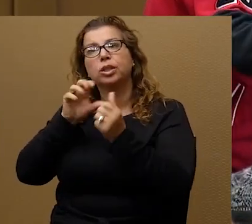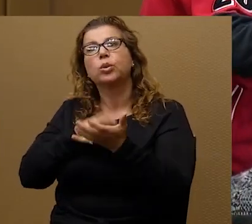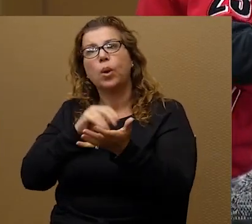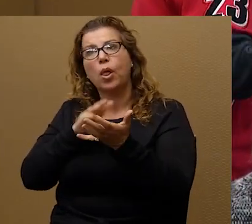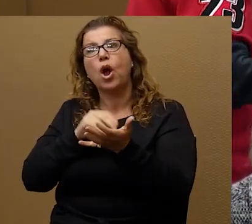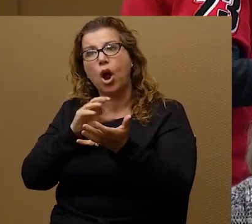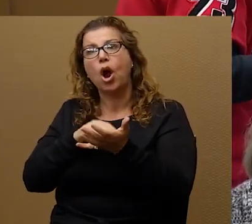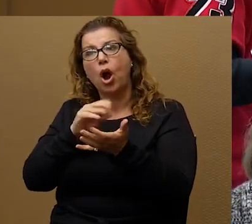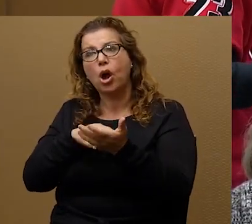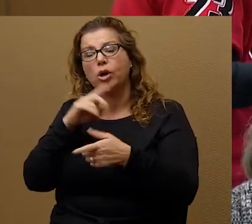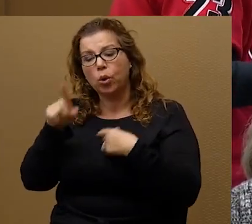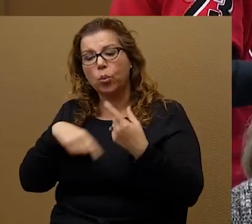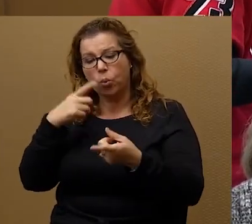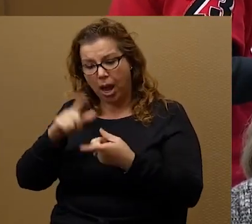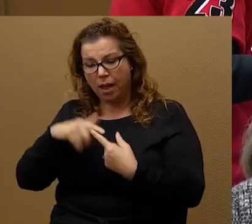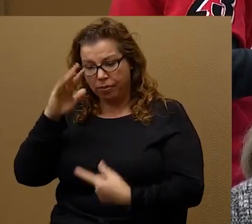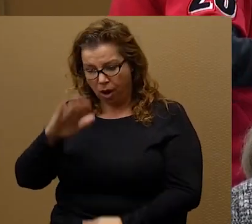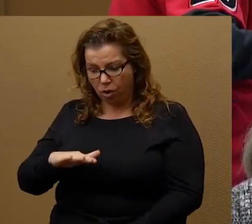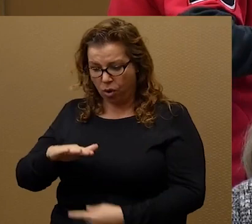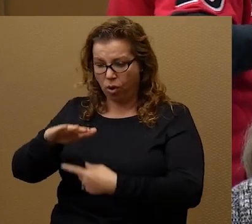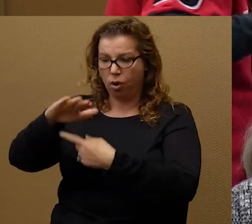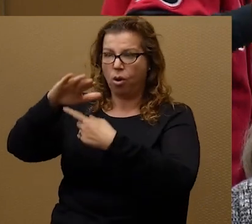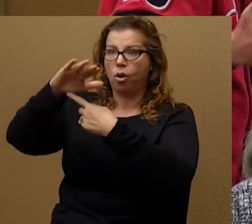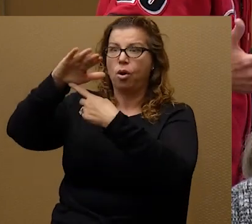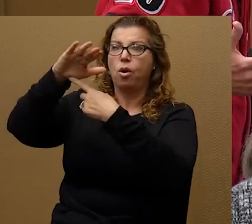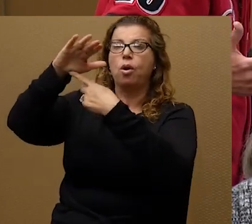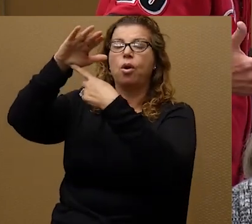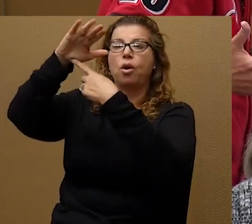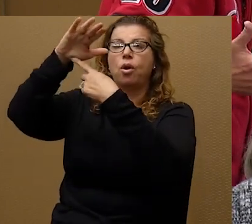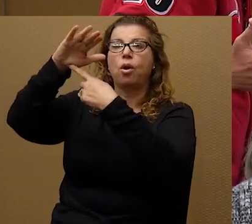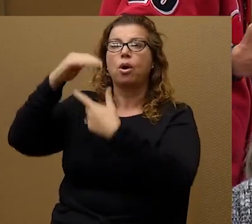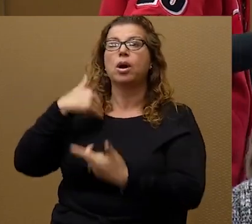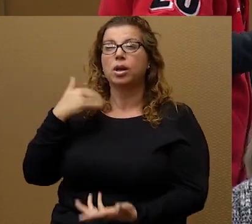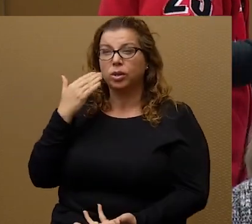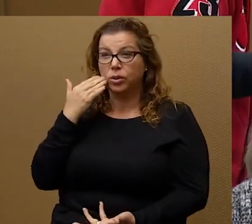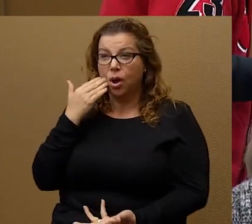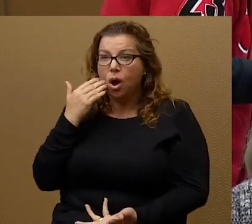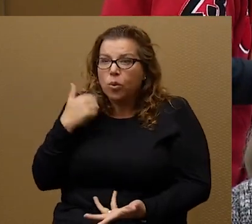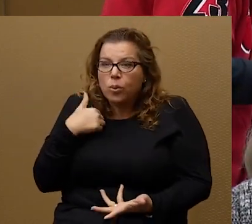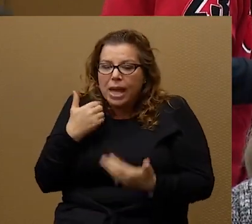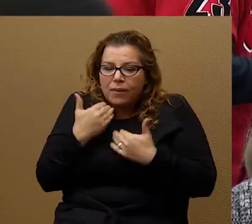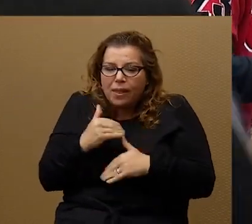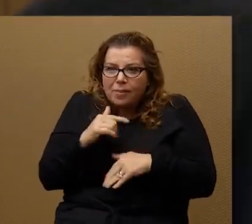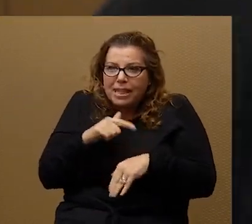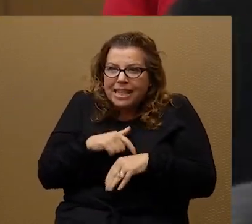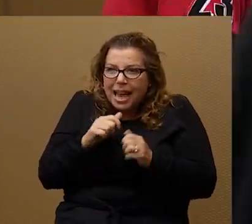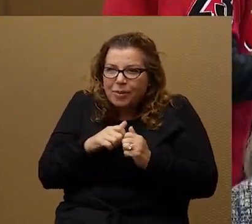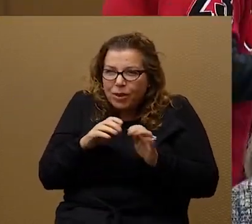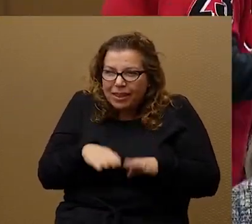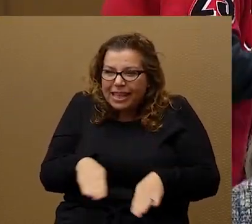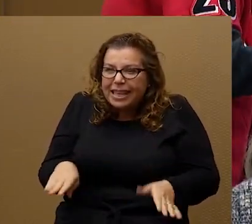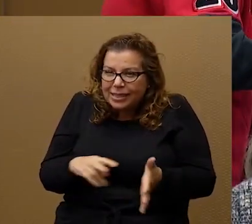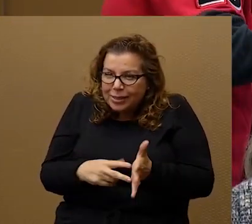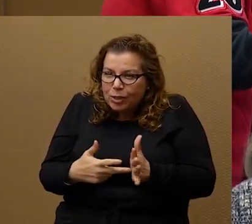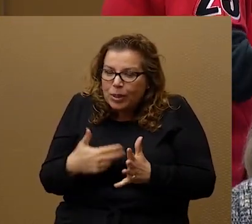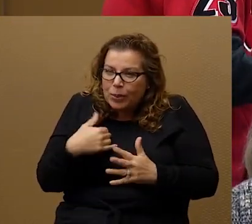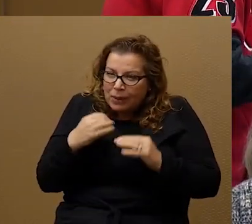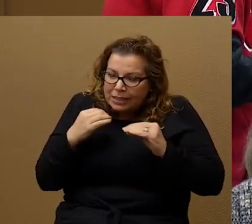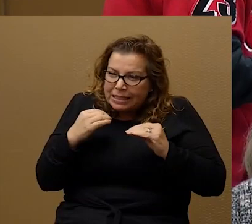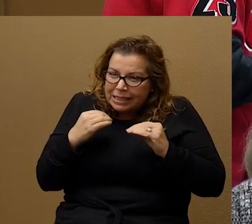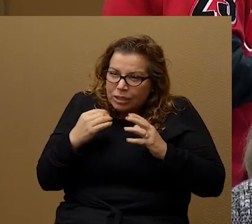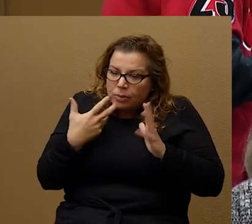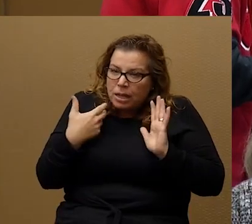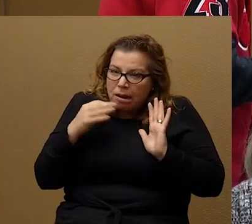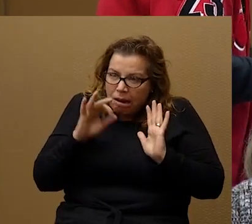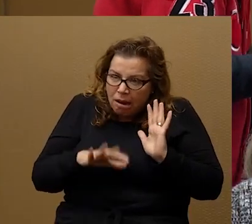they'll continue to learn. We have a limited time with them while they're in school, but that's also a